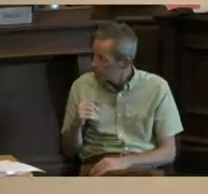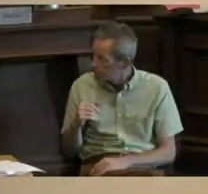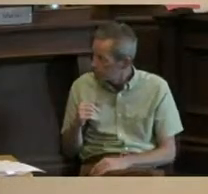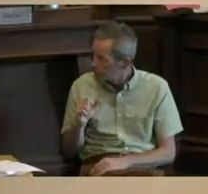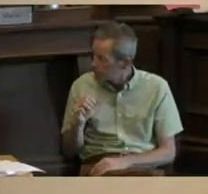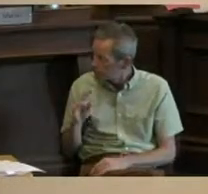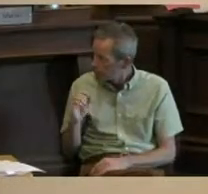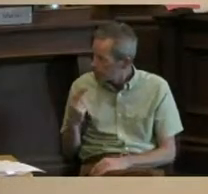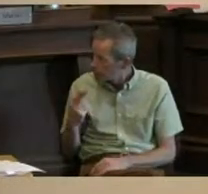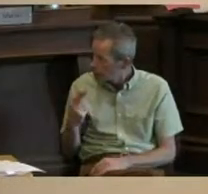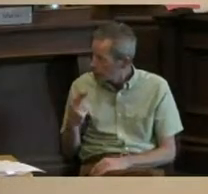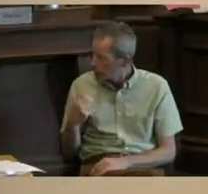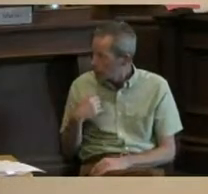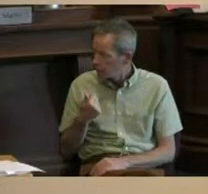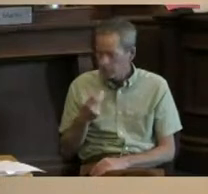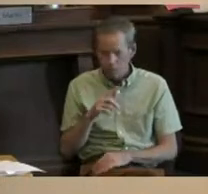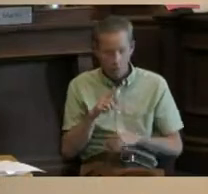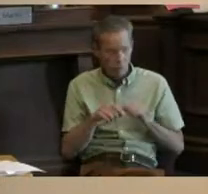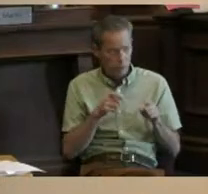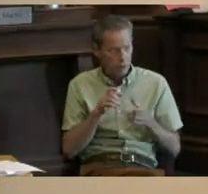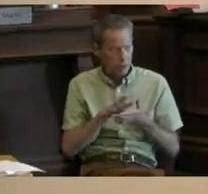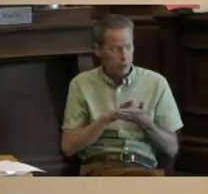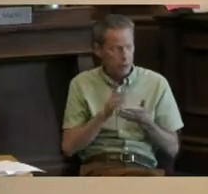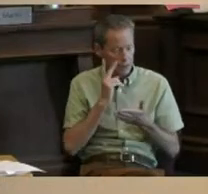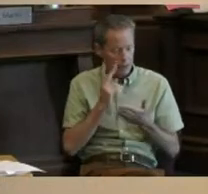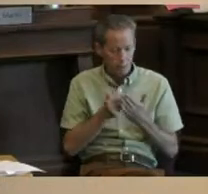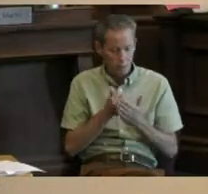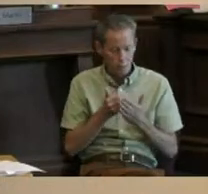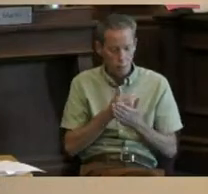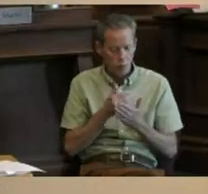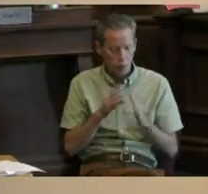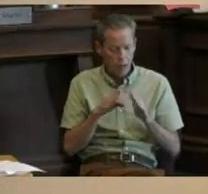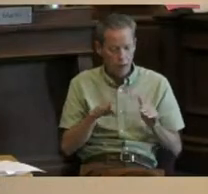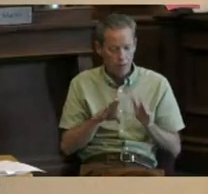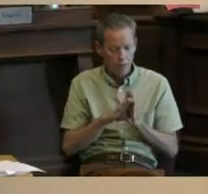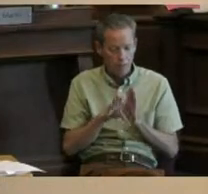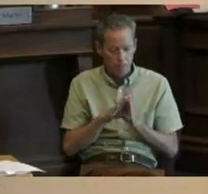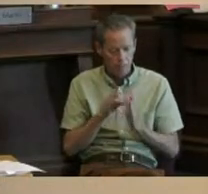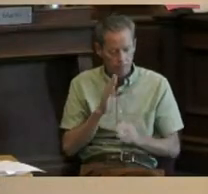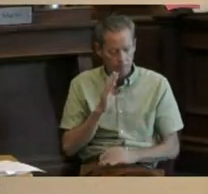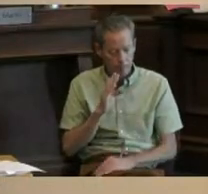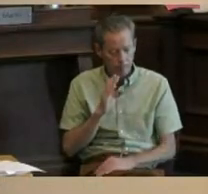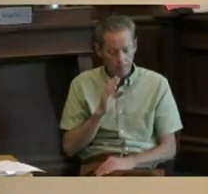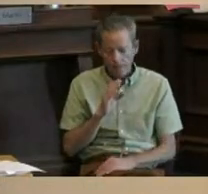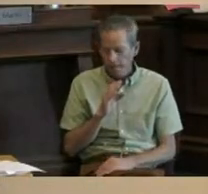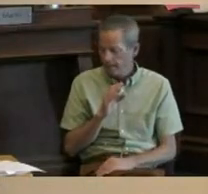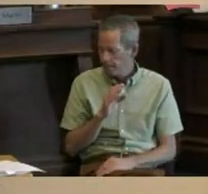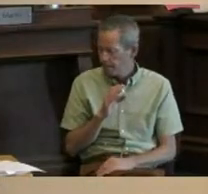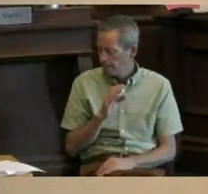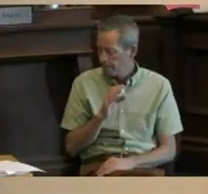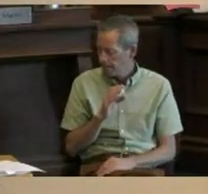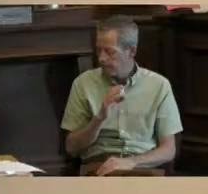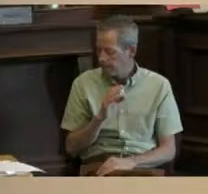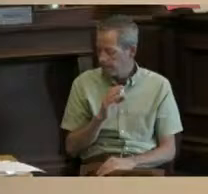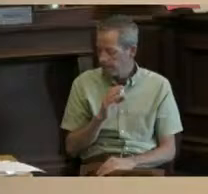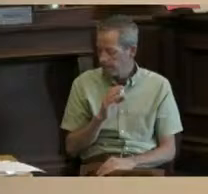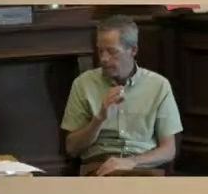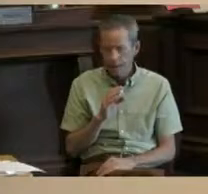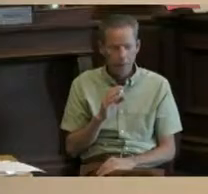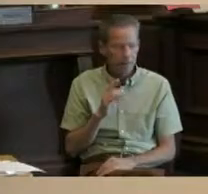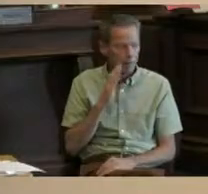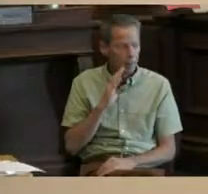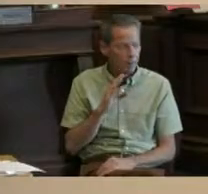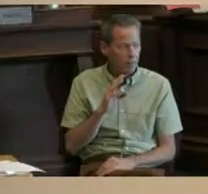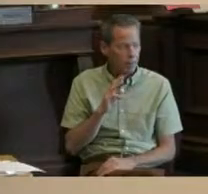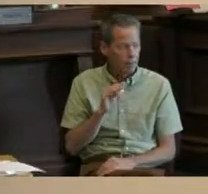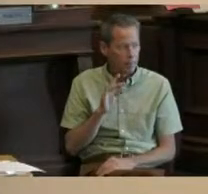So I have a few questions. So it's nice to see some new housing development. Hi, Commissioner Miller. So I wanted you to forgot know. Commissioner